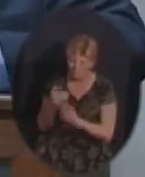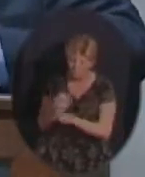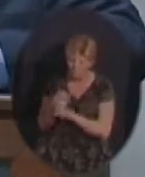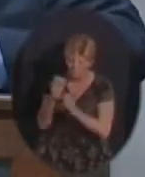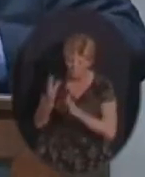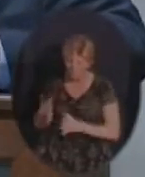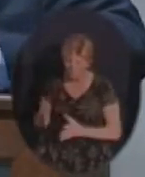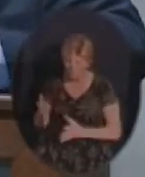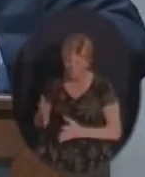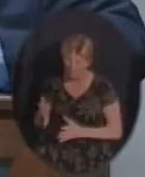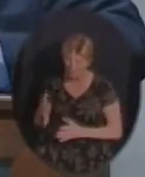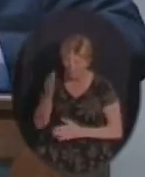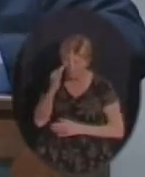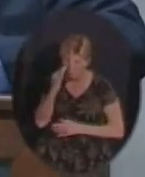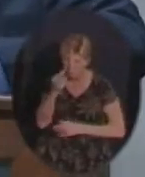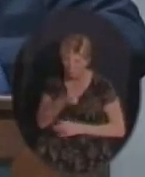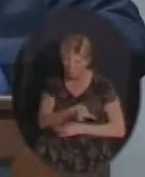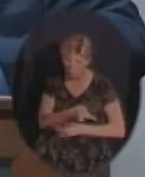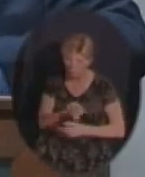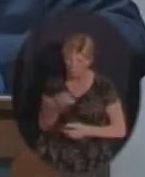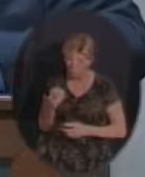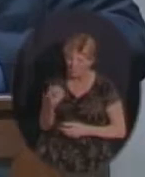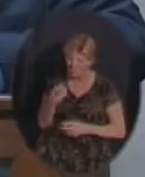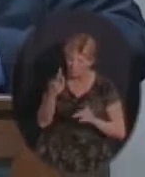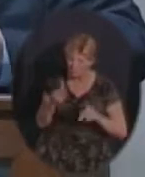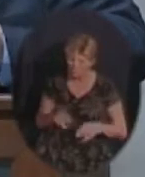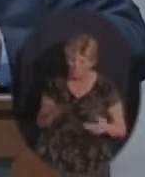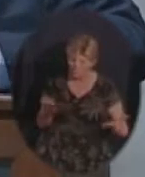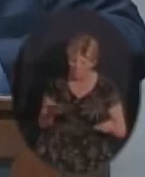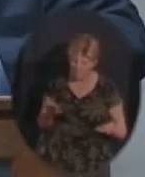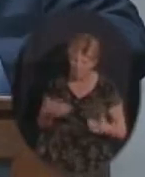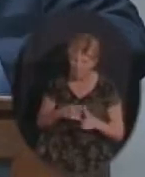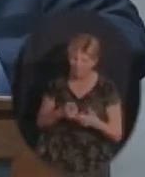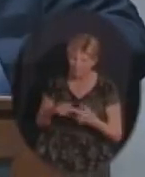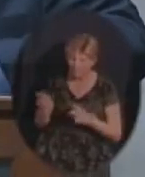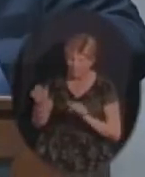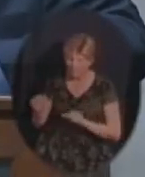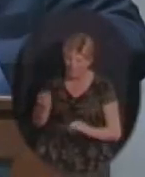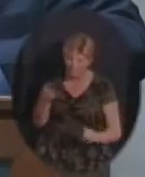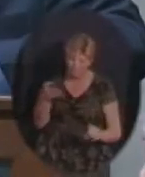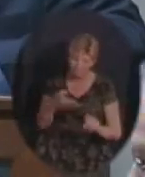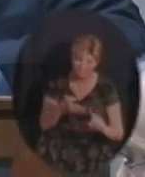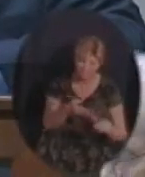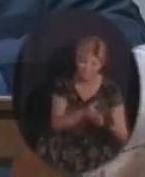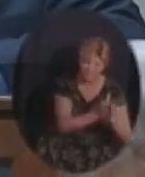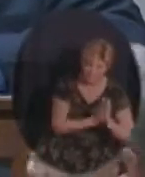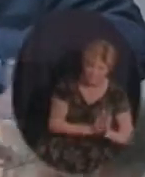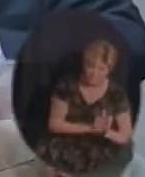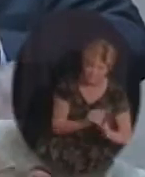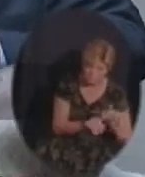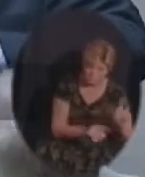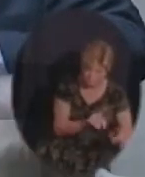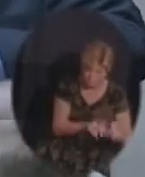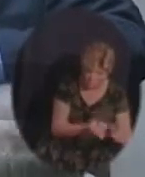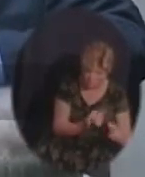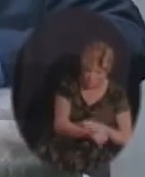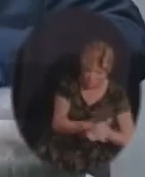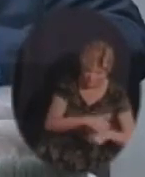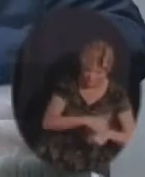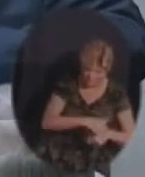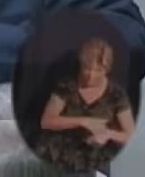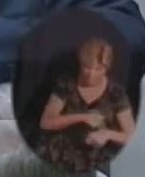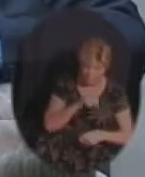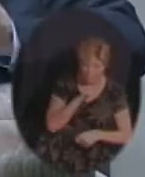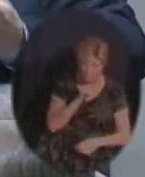that they have available to this district that can help coordinate what you've got already. It's not just, it used to be